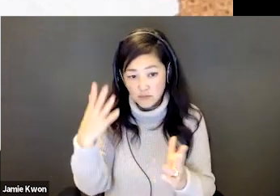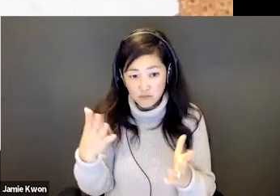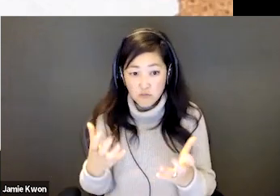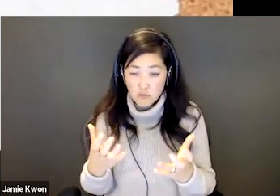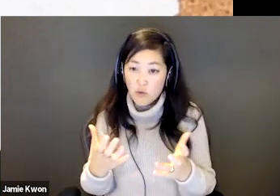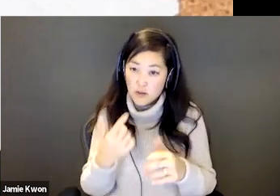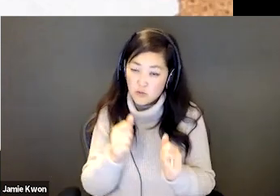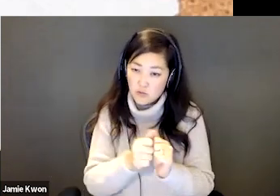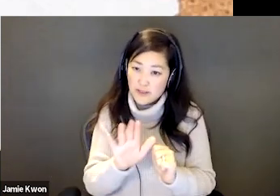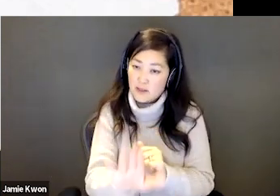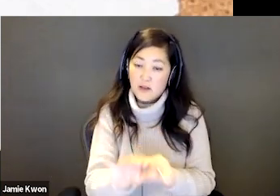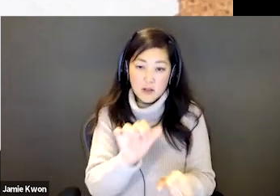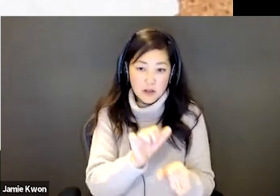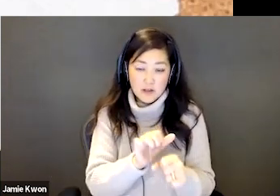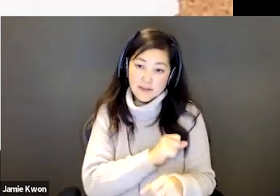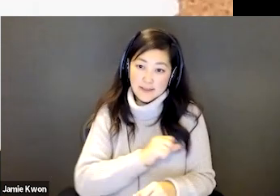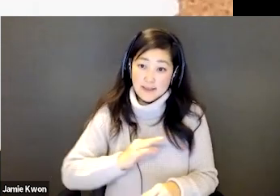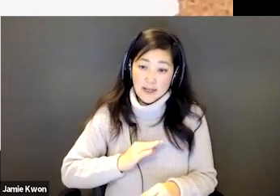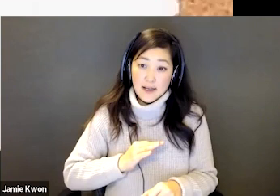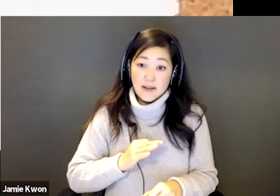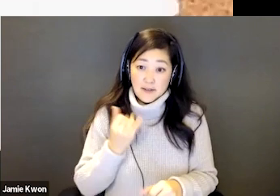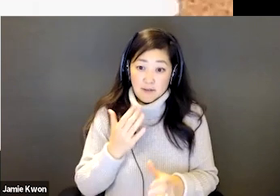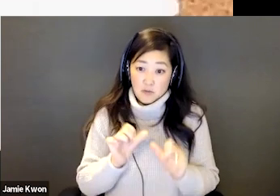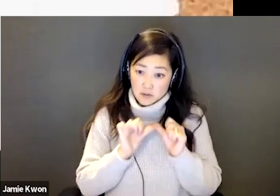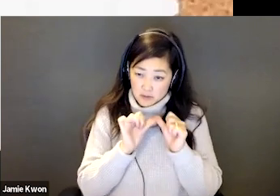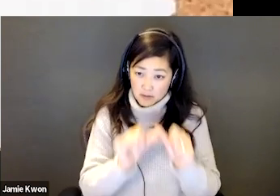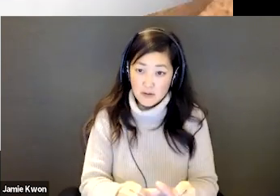in employees they retain.